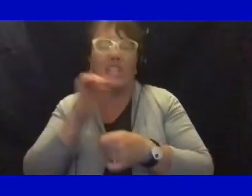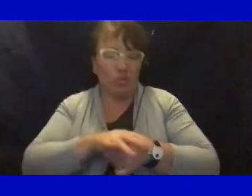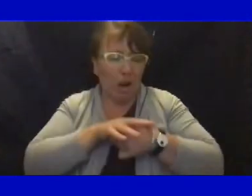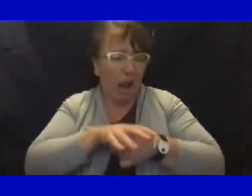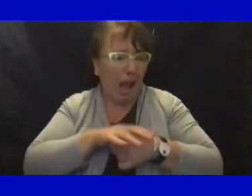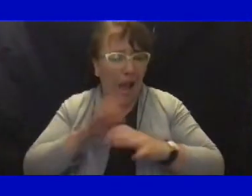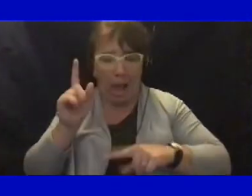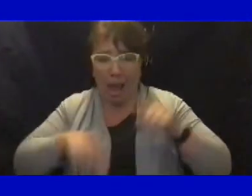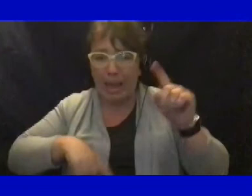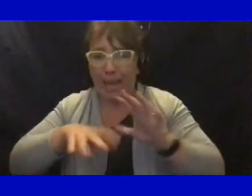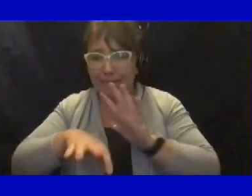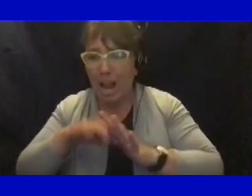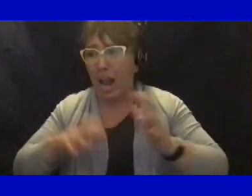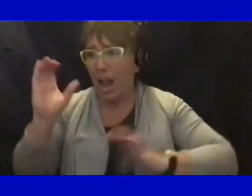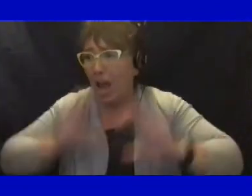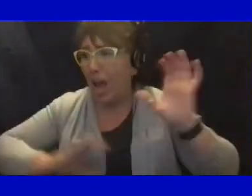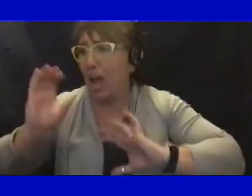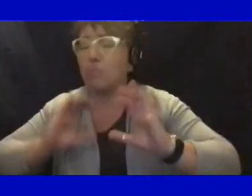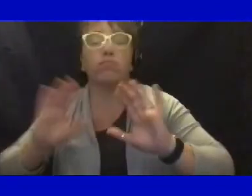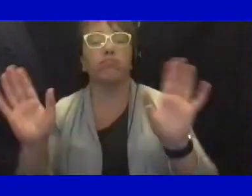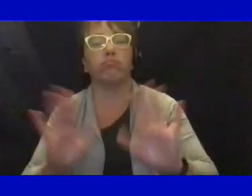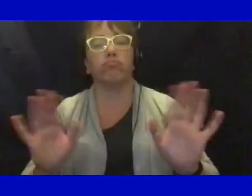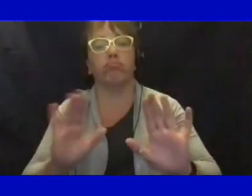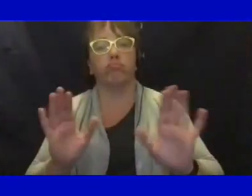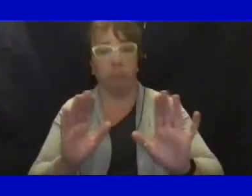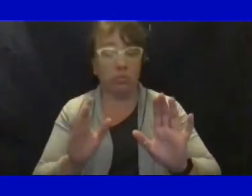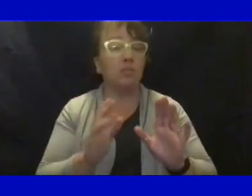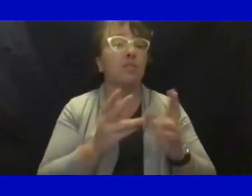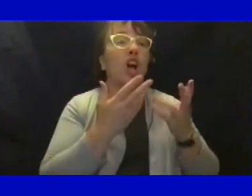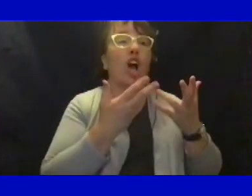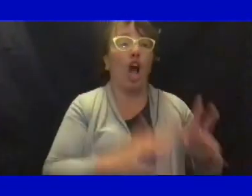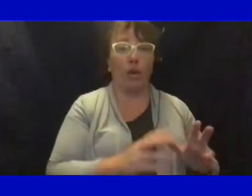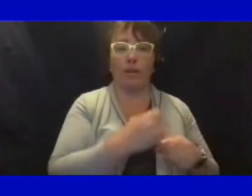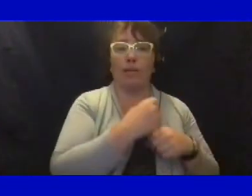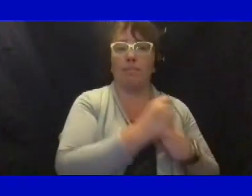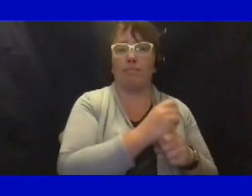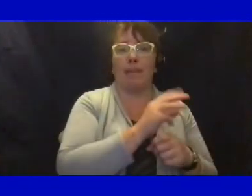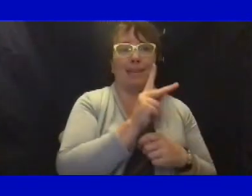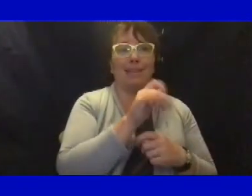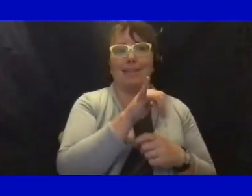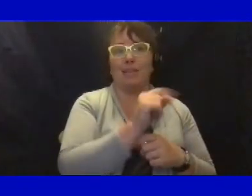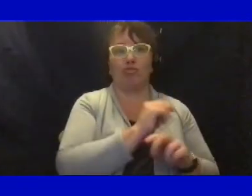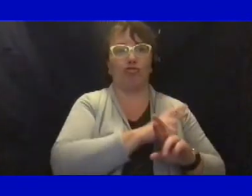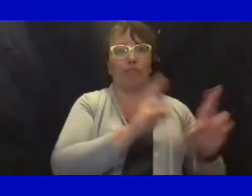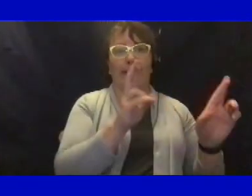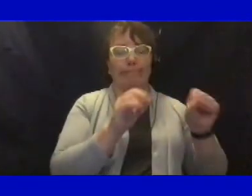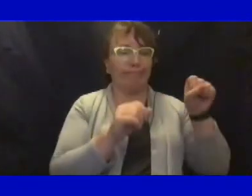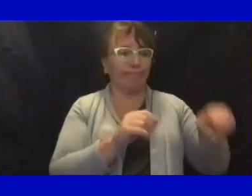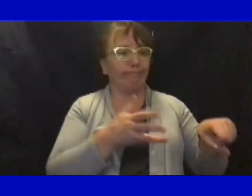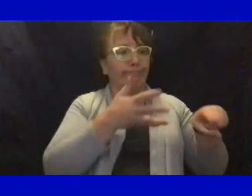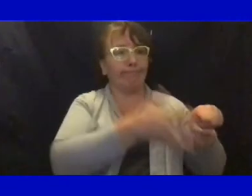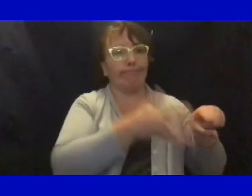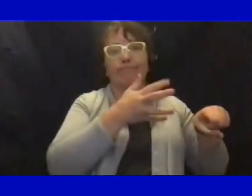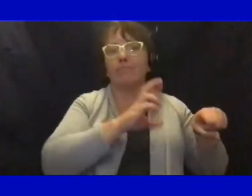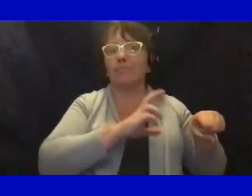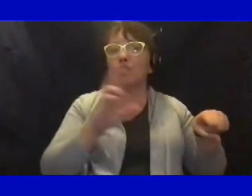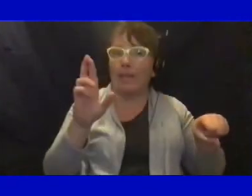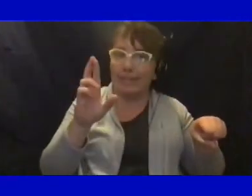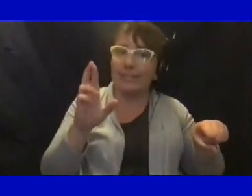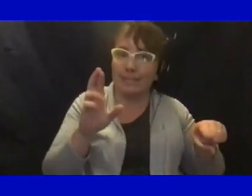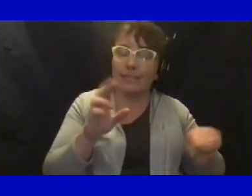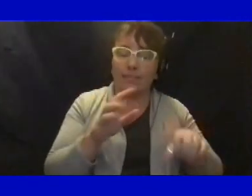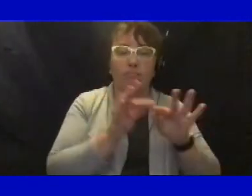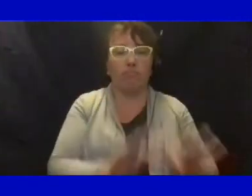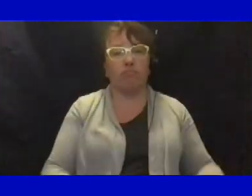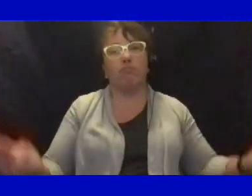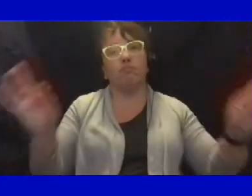You just got a message, it says evacuate, what do I take, what do I do, where do I go? If you can have that plan and have that kit in advance, it's going to